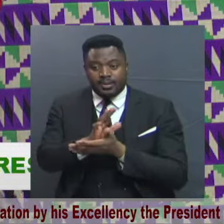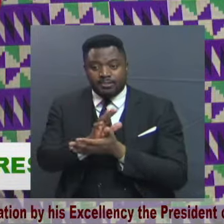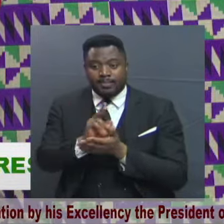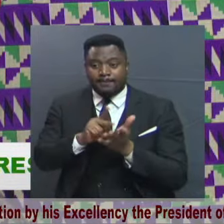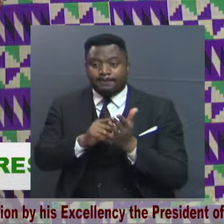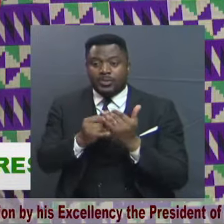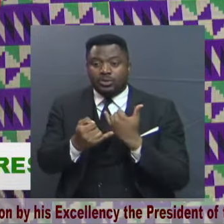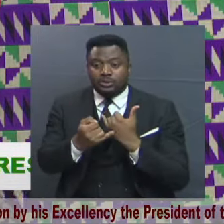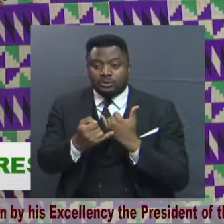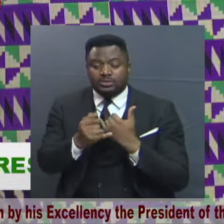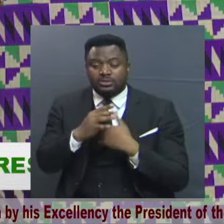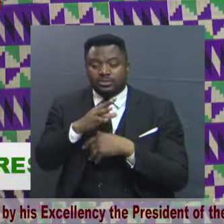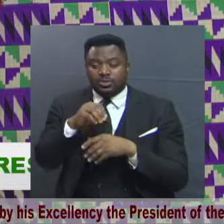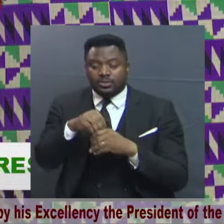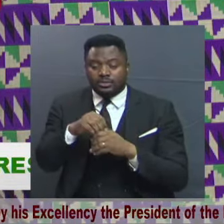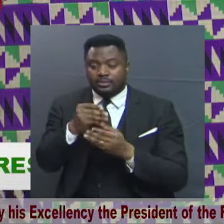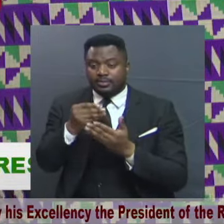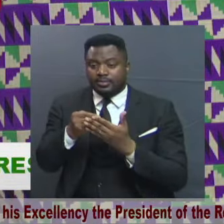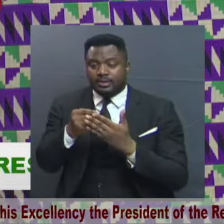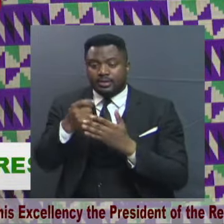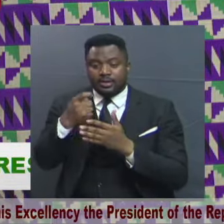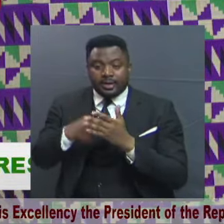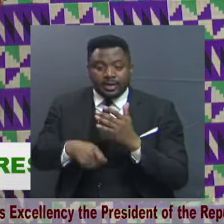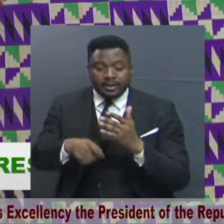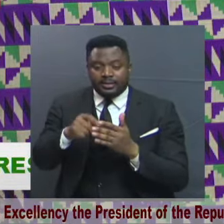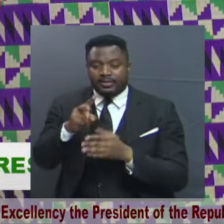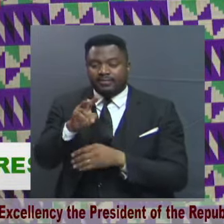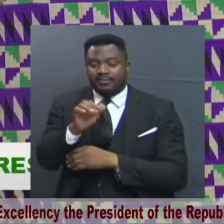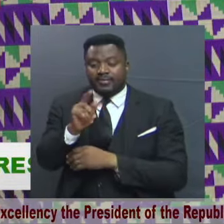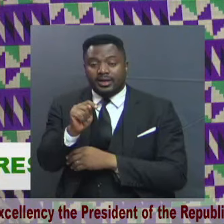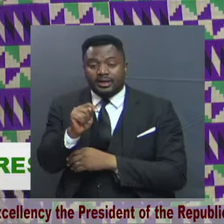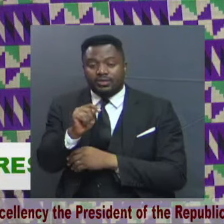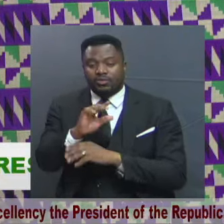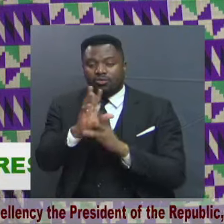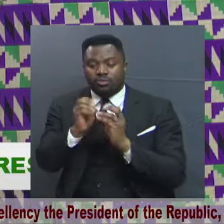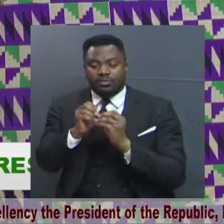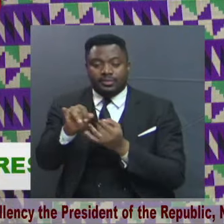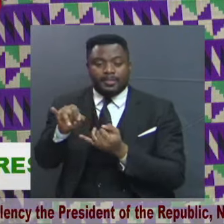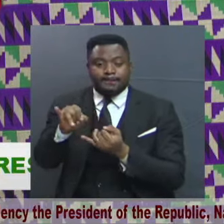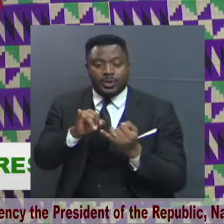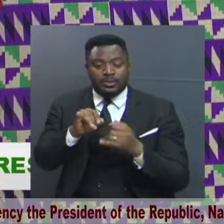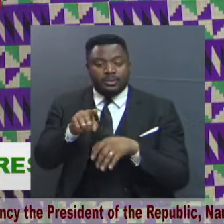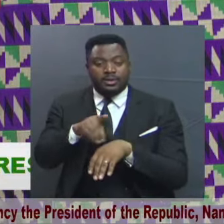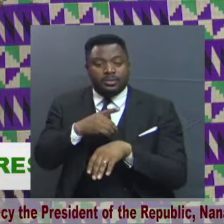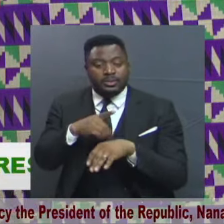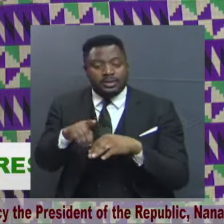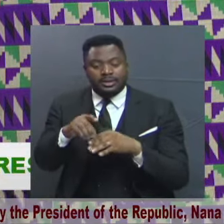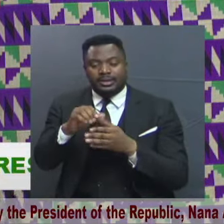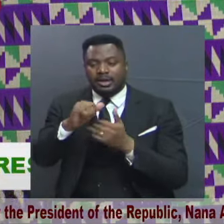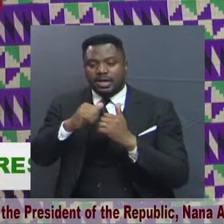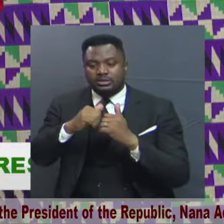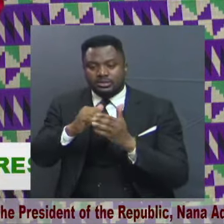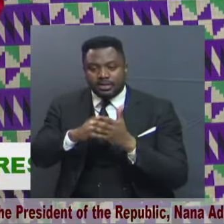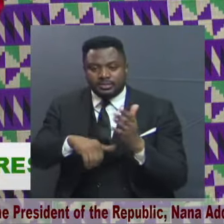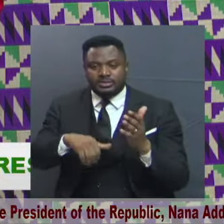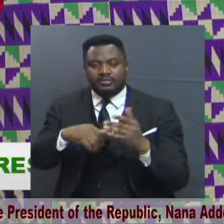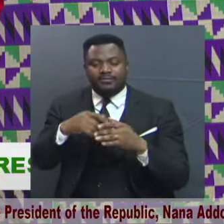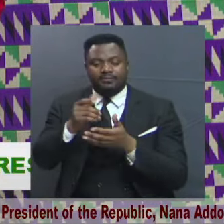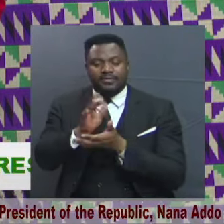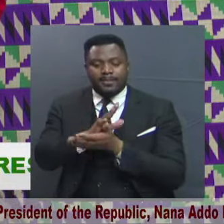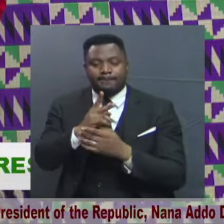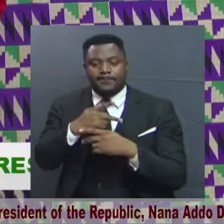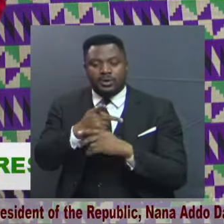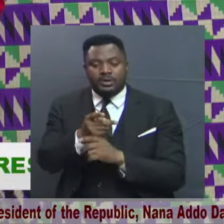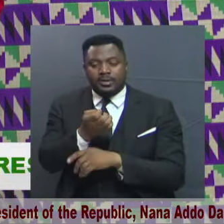projects including income tax and vat incentives import duty exemptions on Film Production